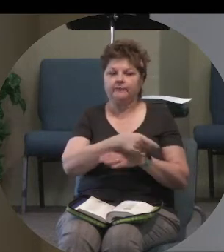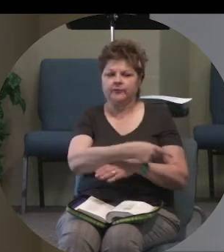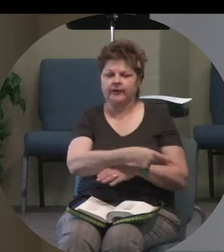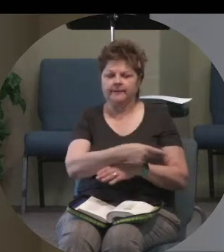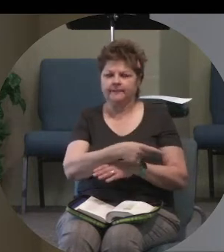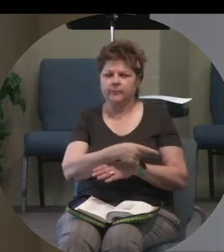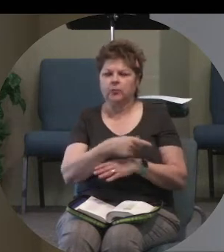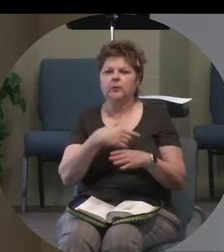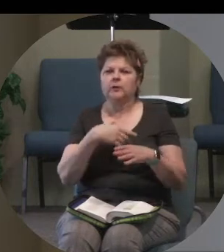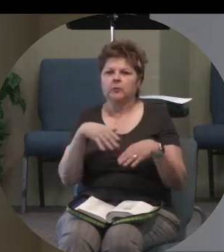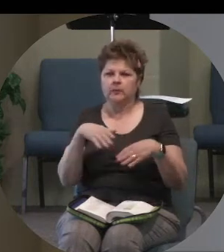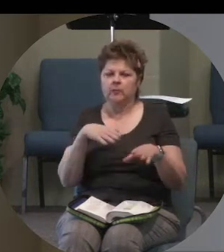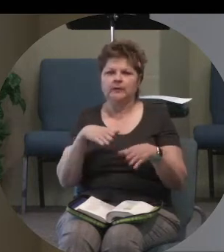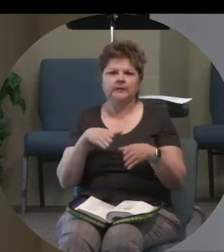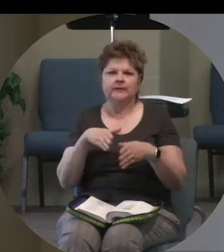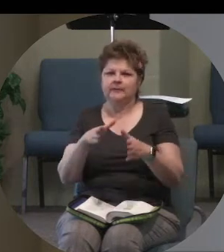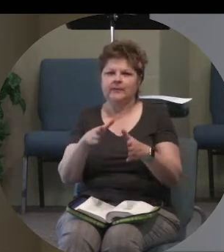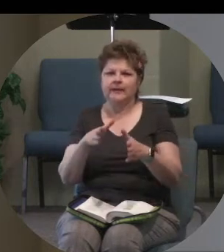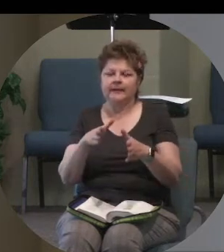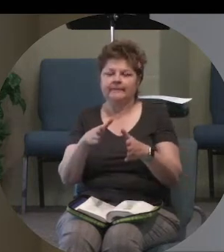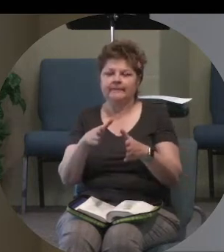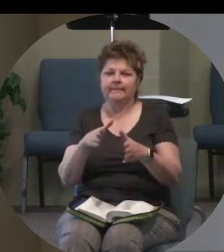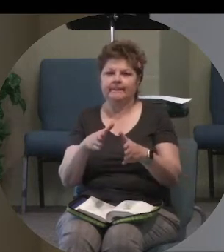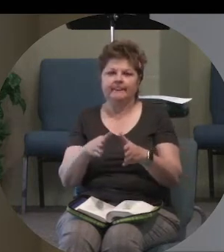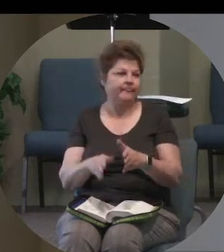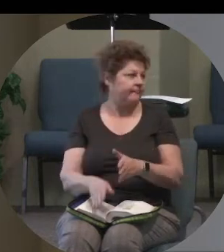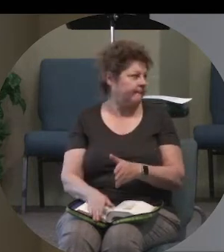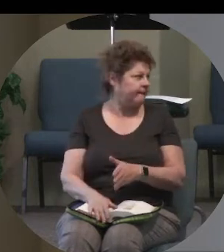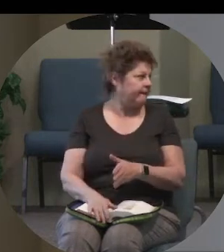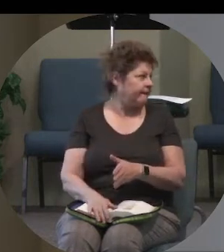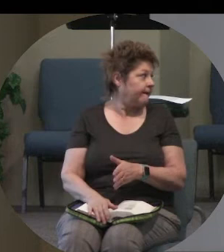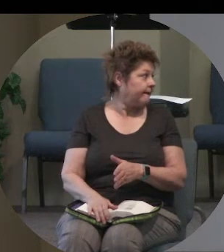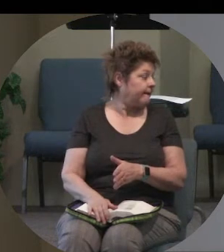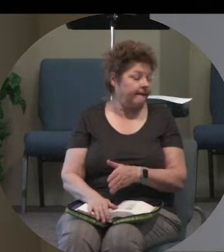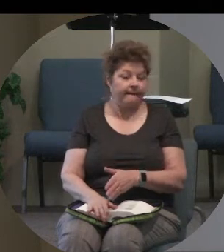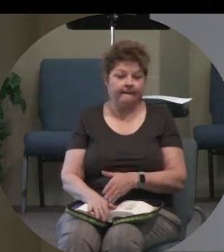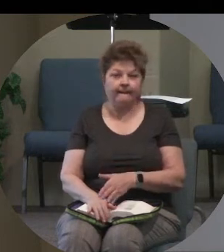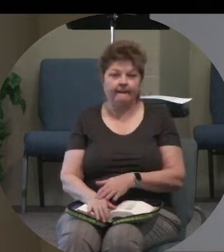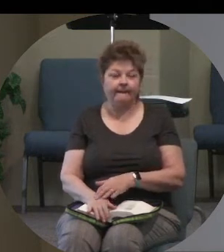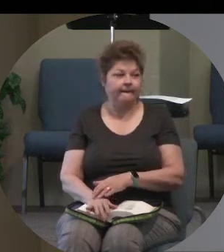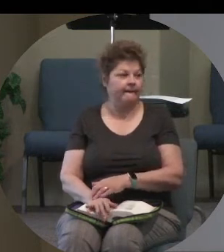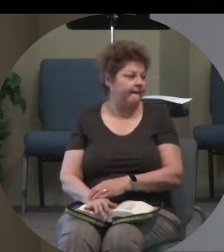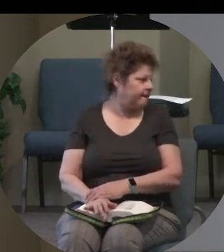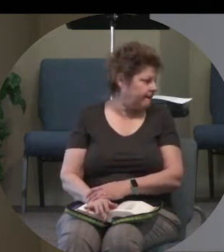manner, and we walk in that truth. Do I need to scoot back, Ray?